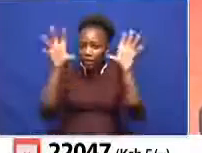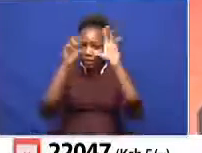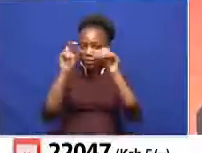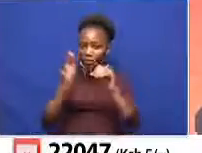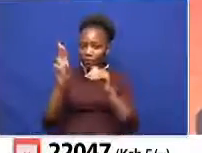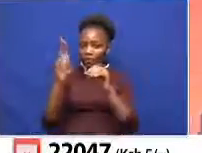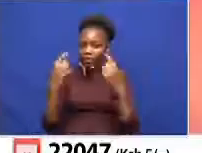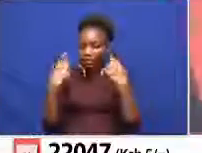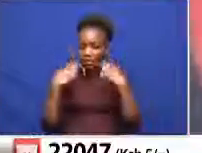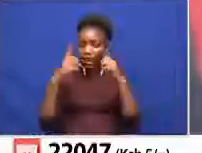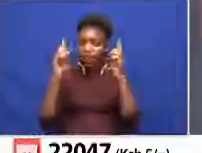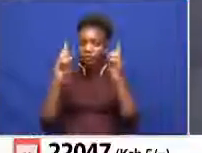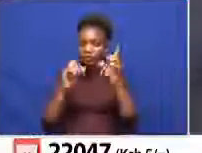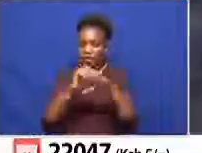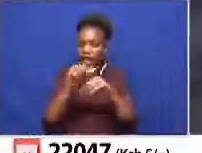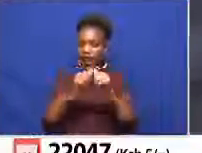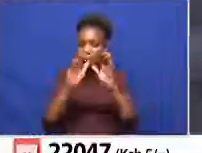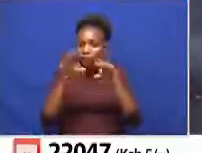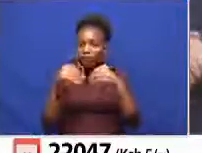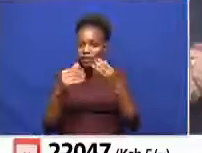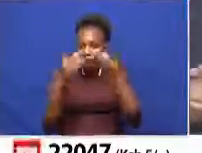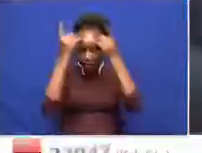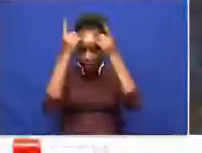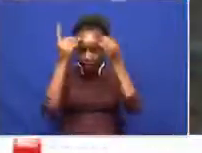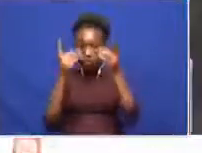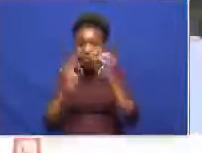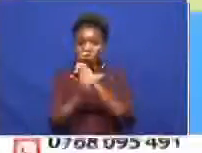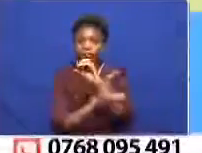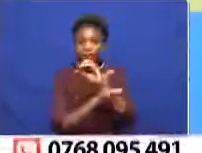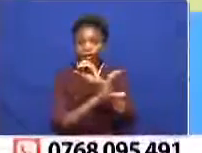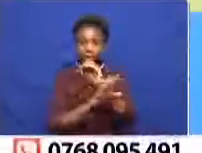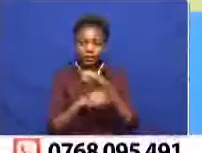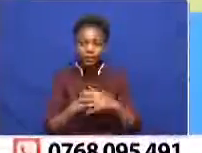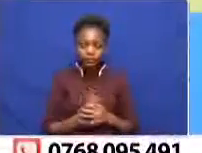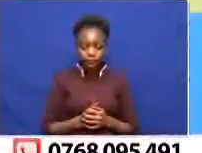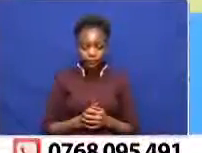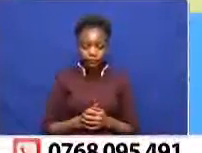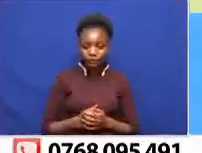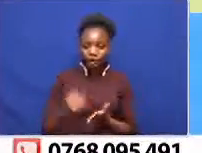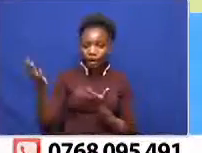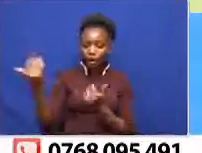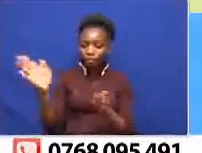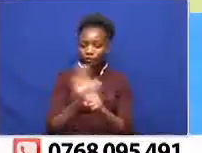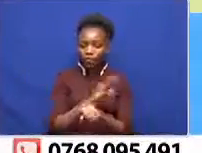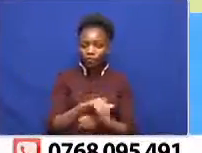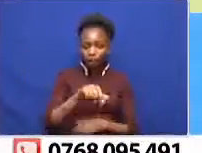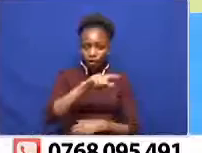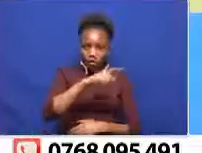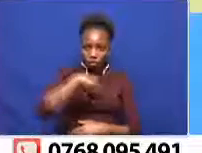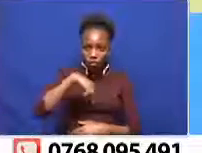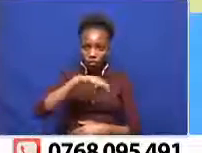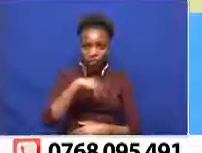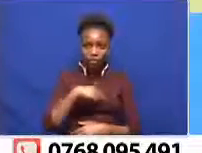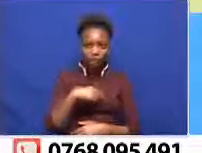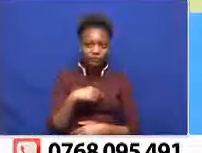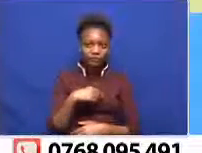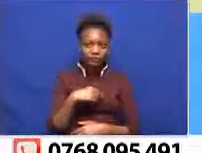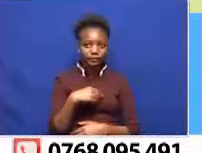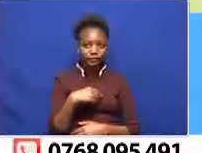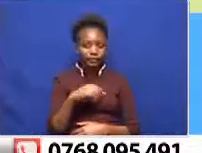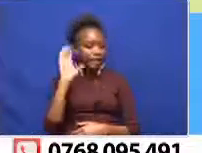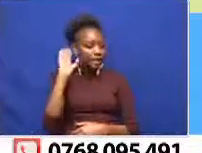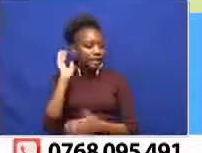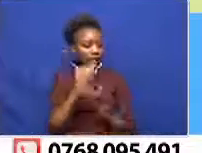address in giving the direction to which the country will take. Hopefully we will be getting some